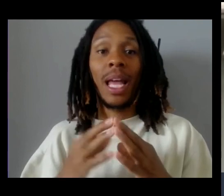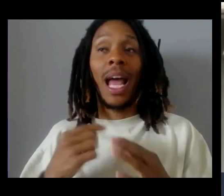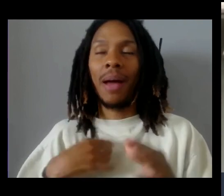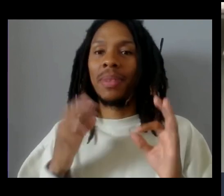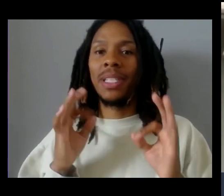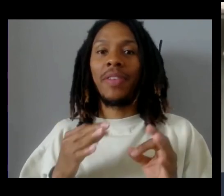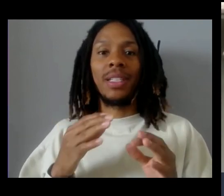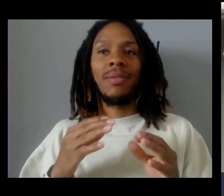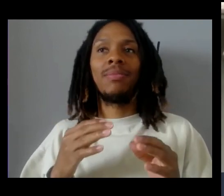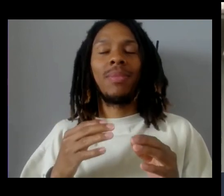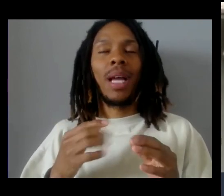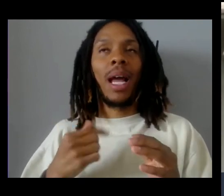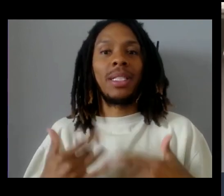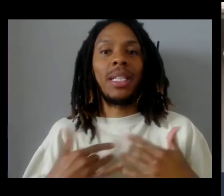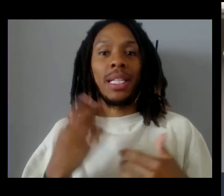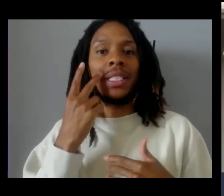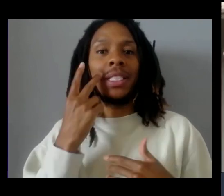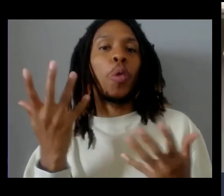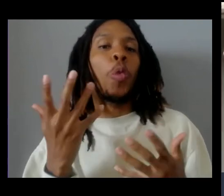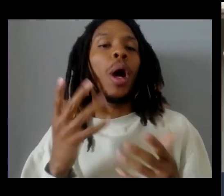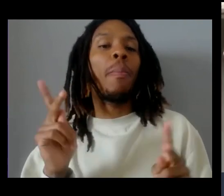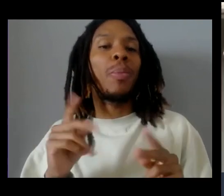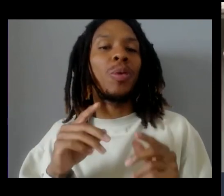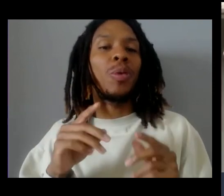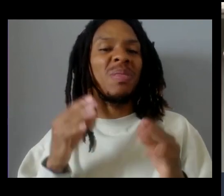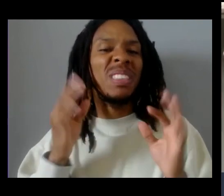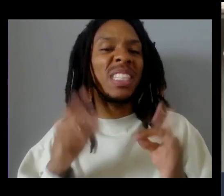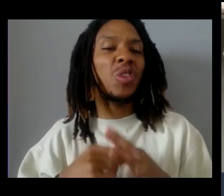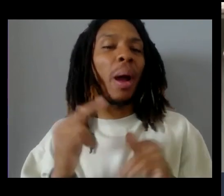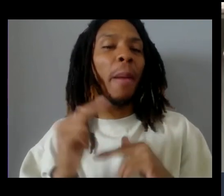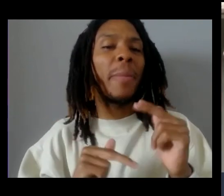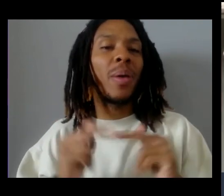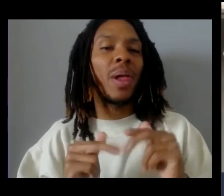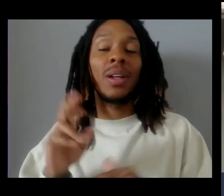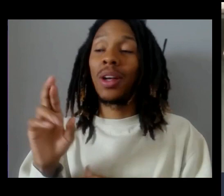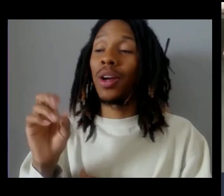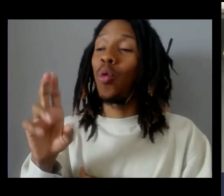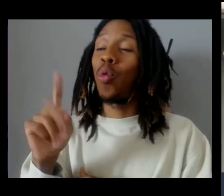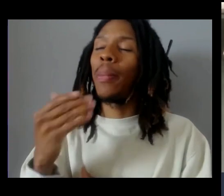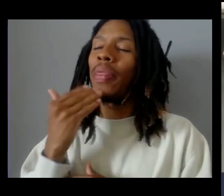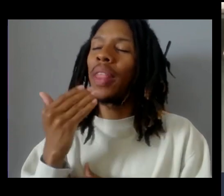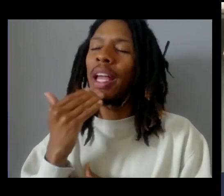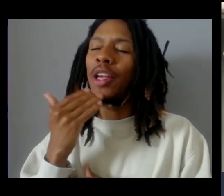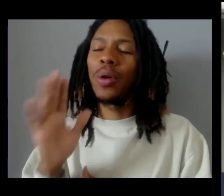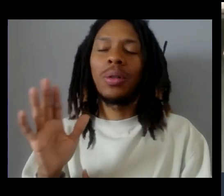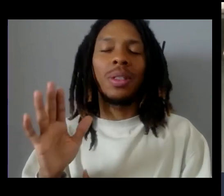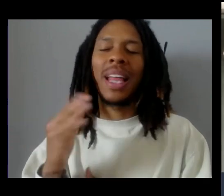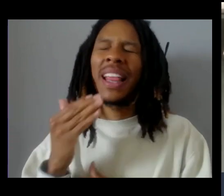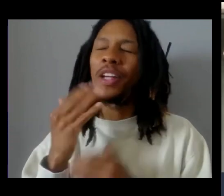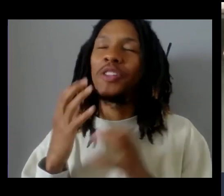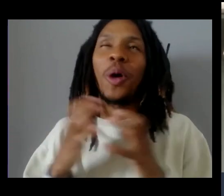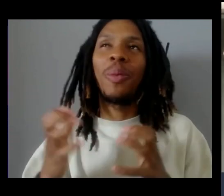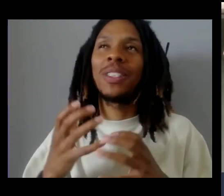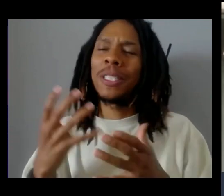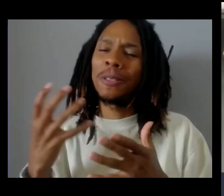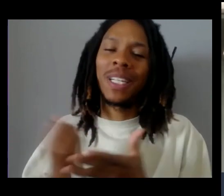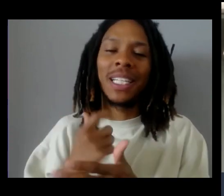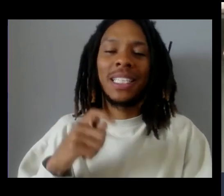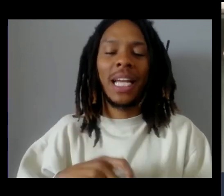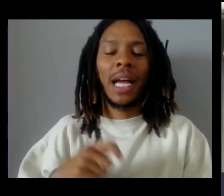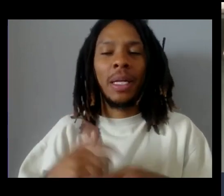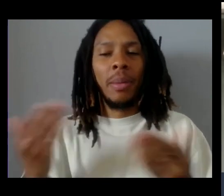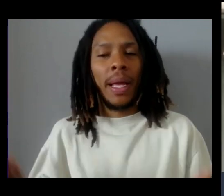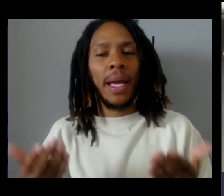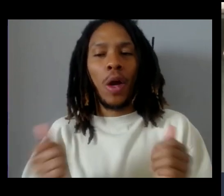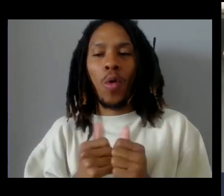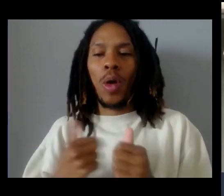see what it is that people actually, start building. So, Robert, thank you so much for taking the time to be here with